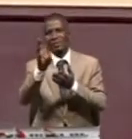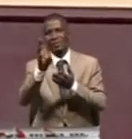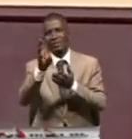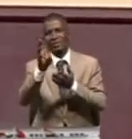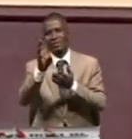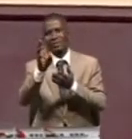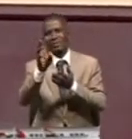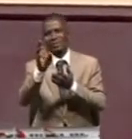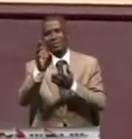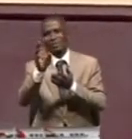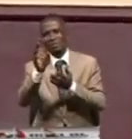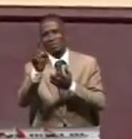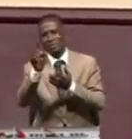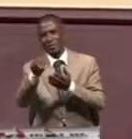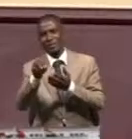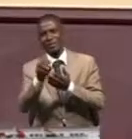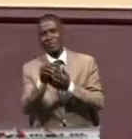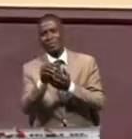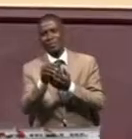it's